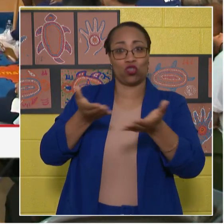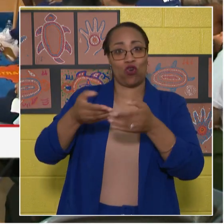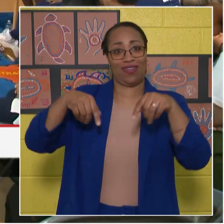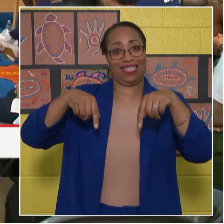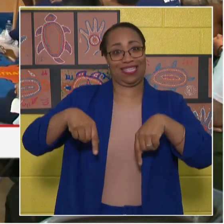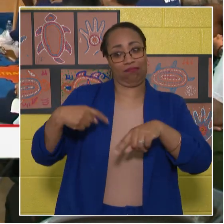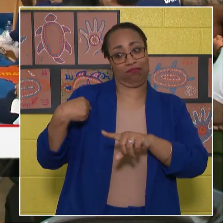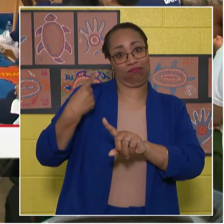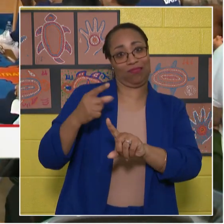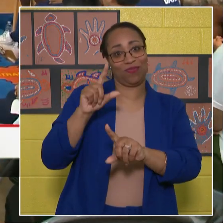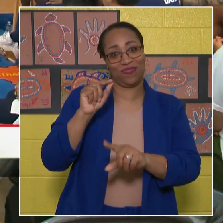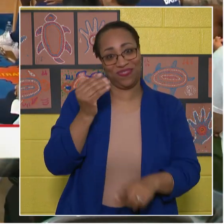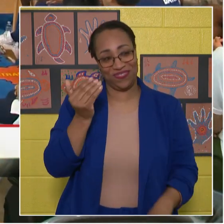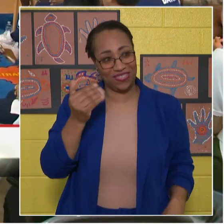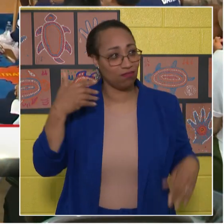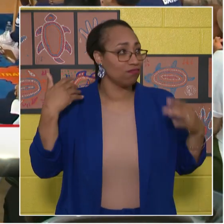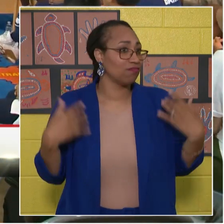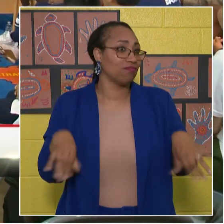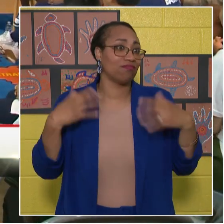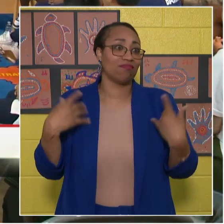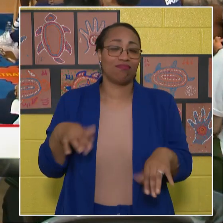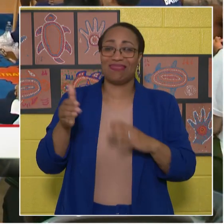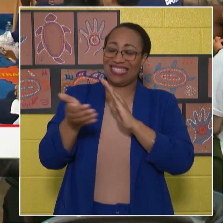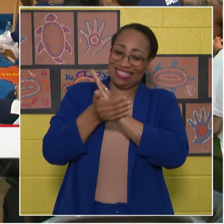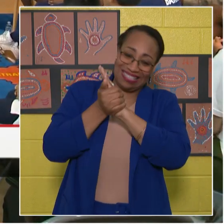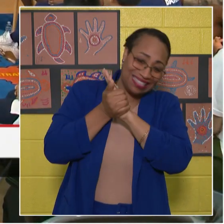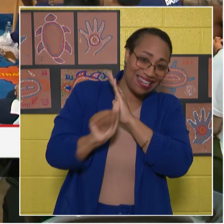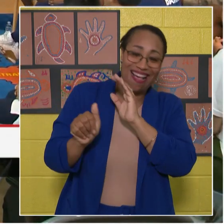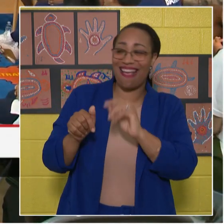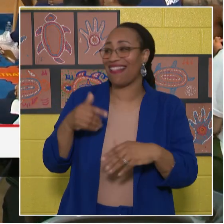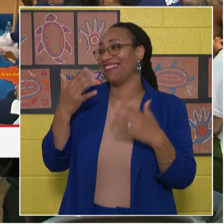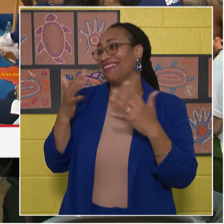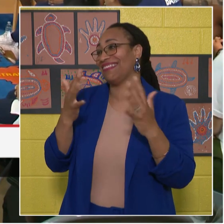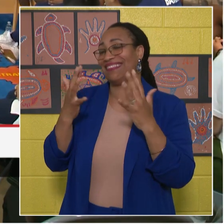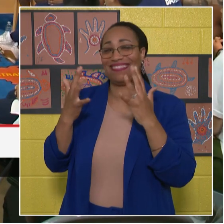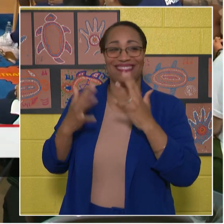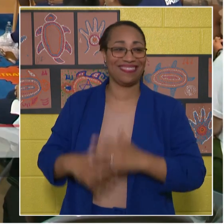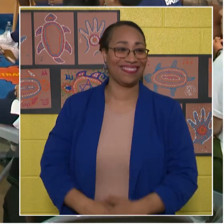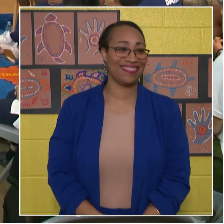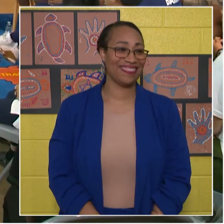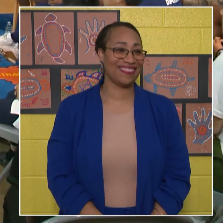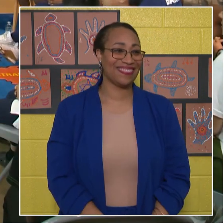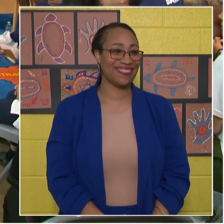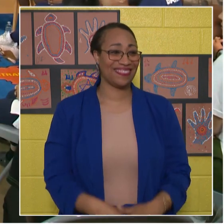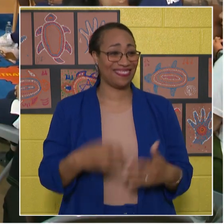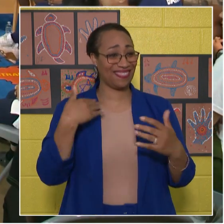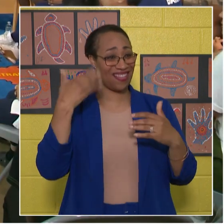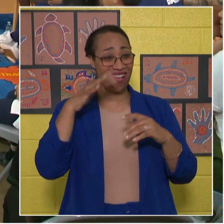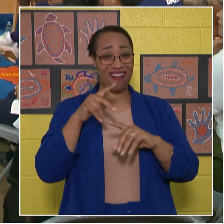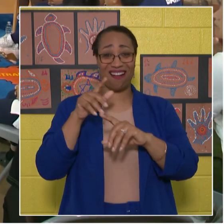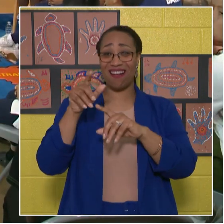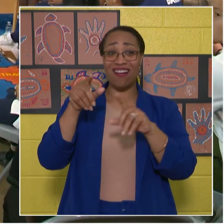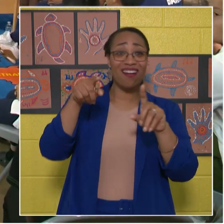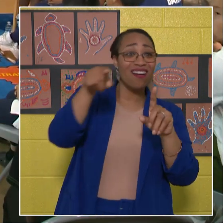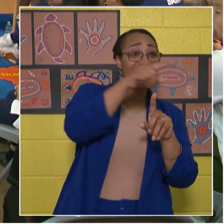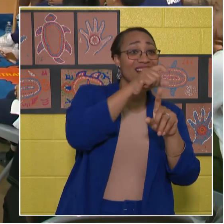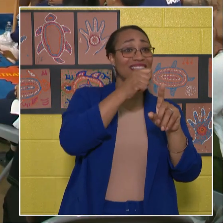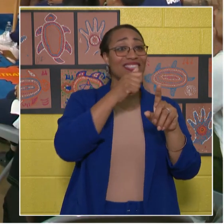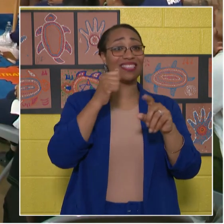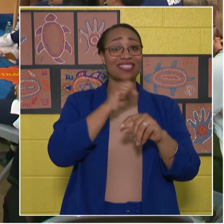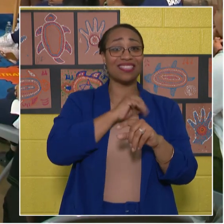She's so talented that I know when the chancellor and the deputy chancellor think about ways to